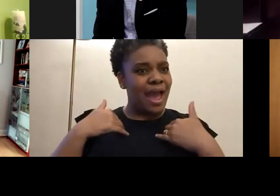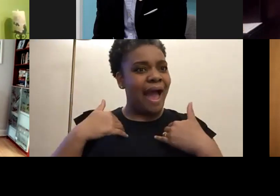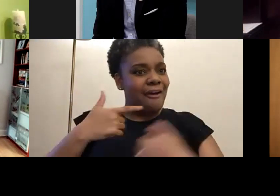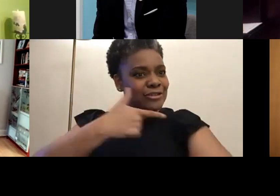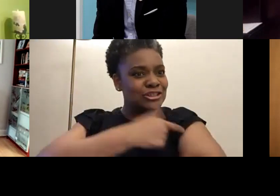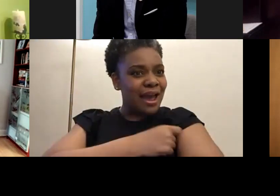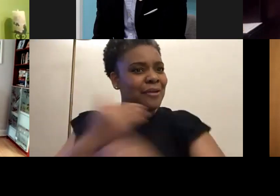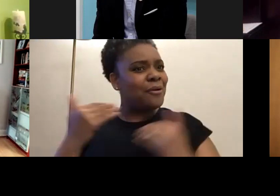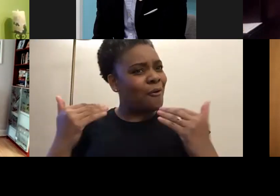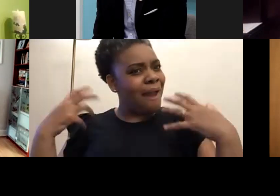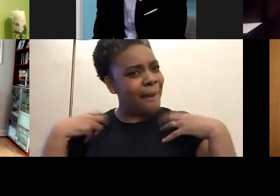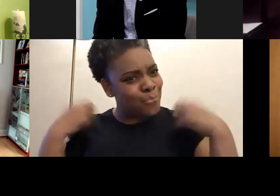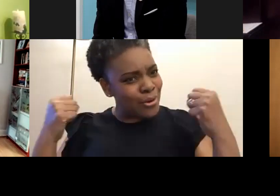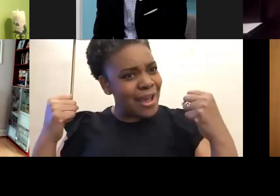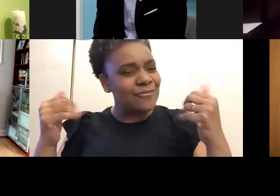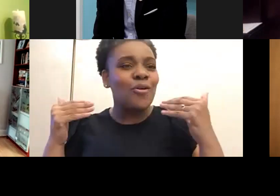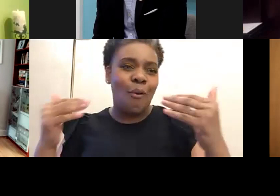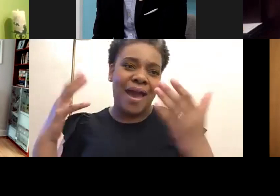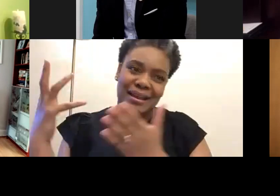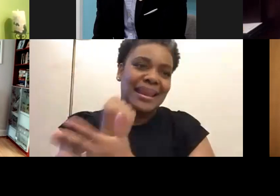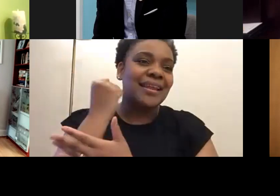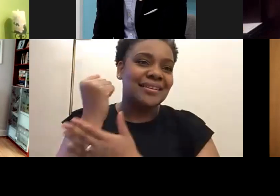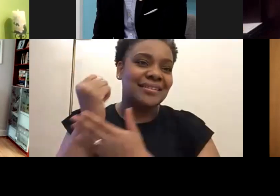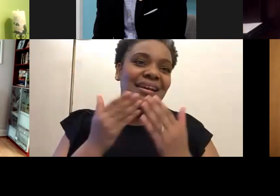smart, and do it. So thank you.